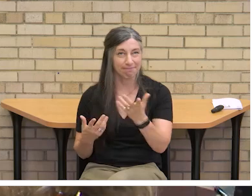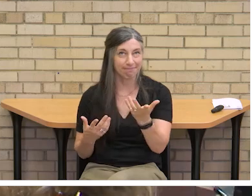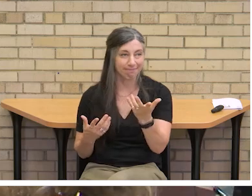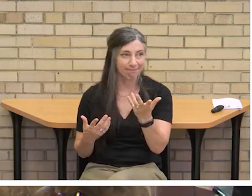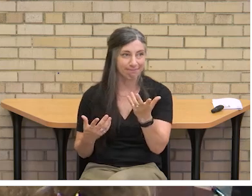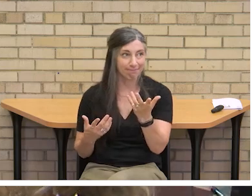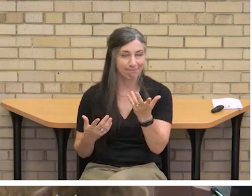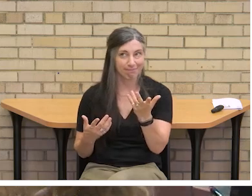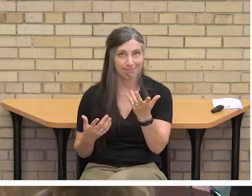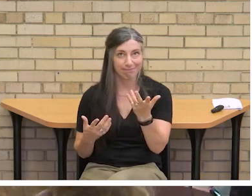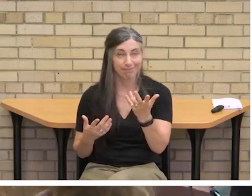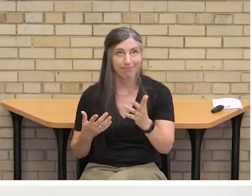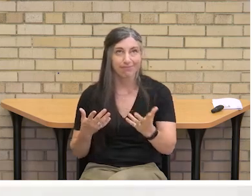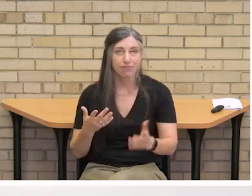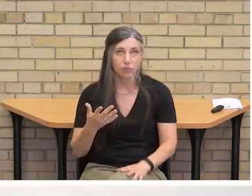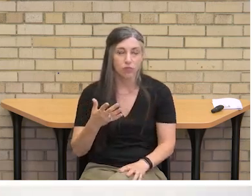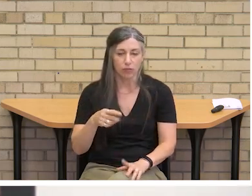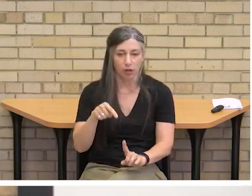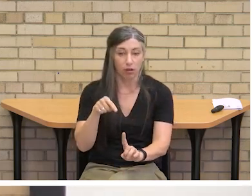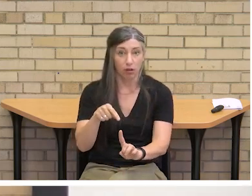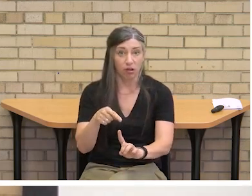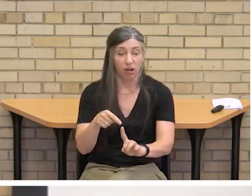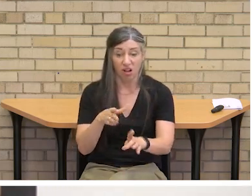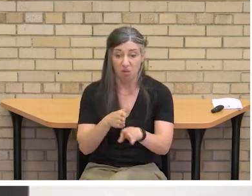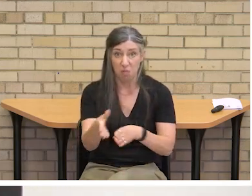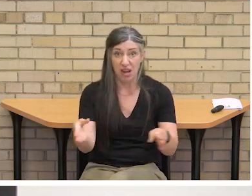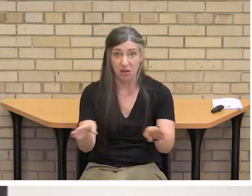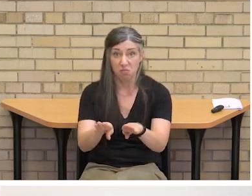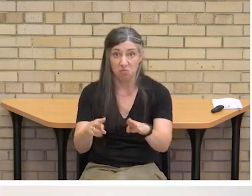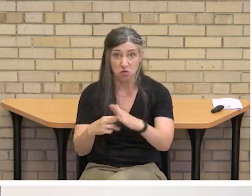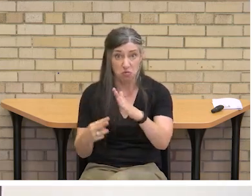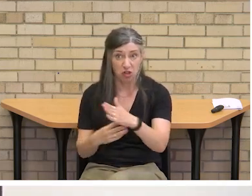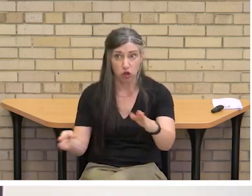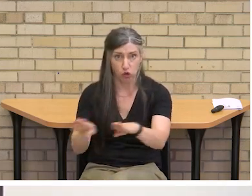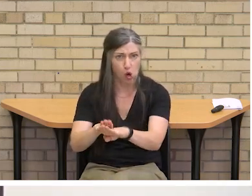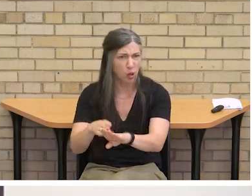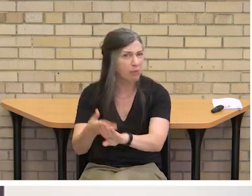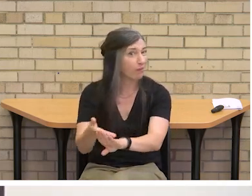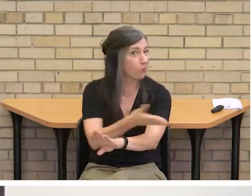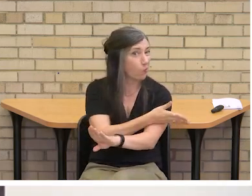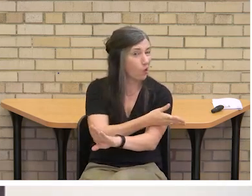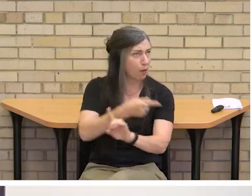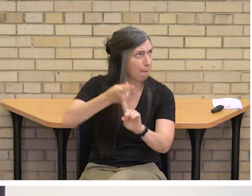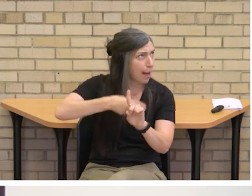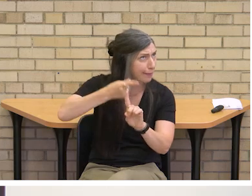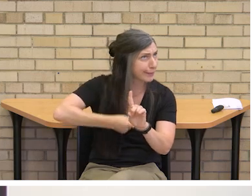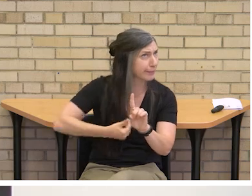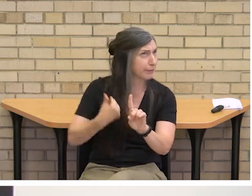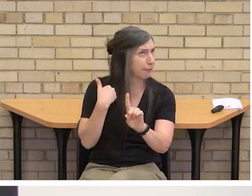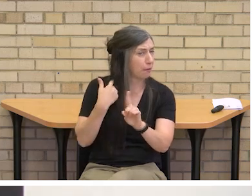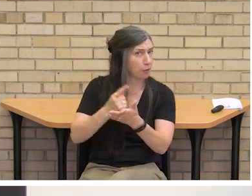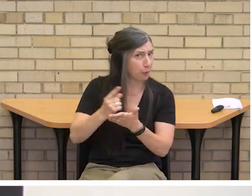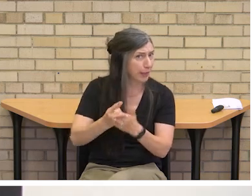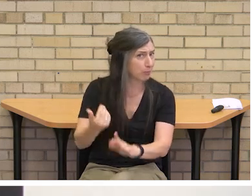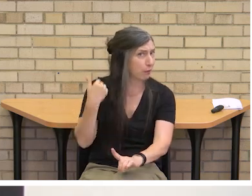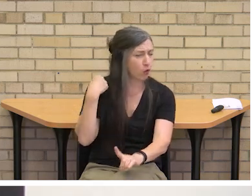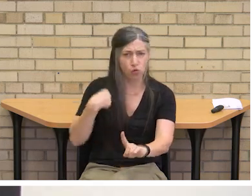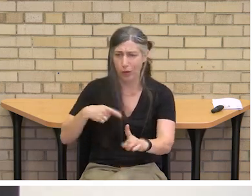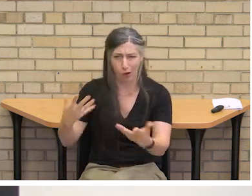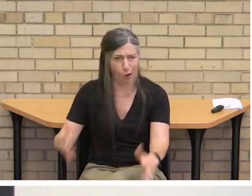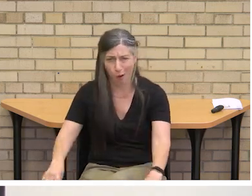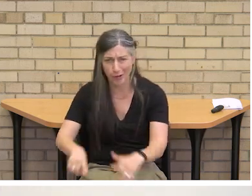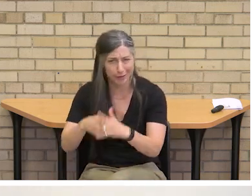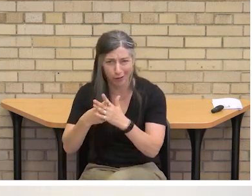weeks, months before the main bridge closed, we were discussing the future of that